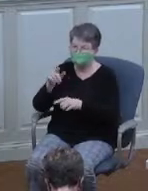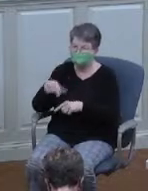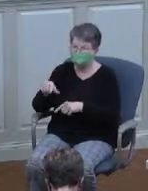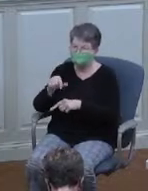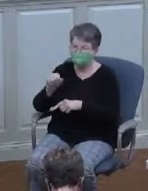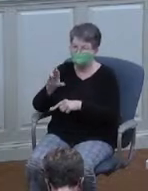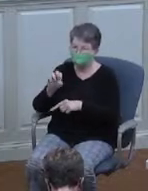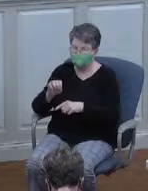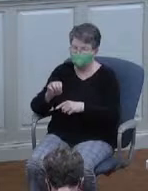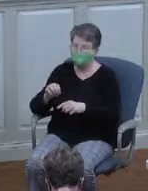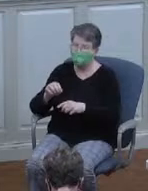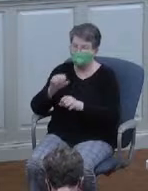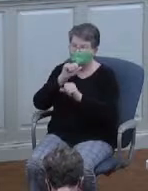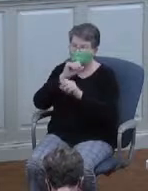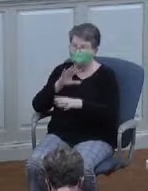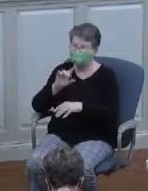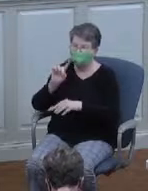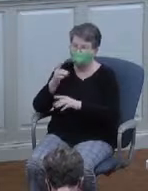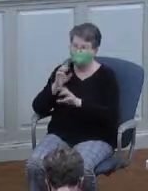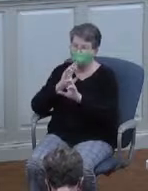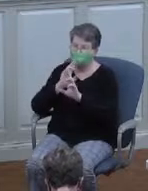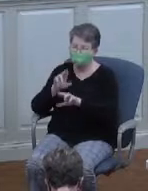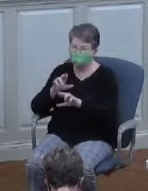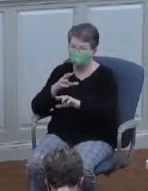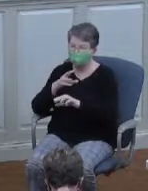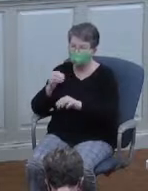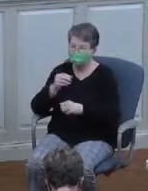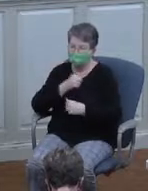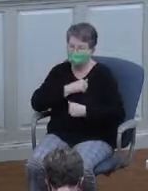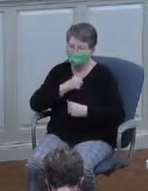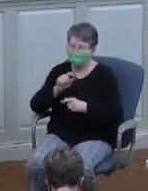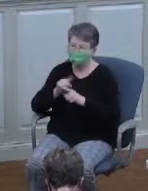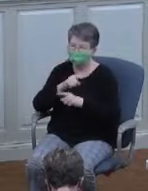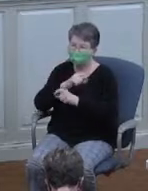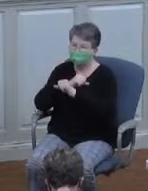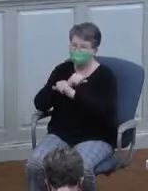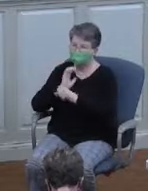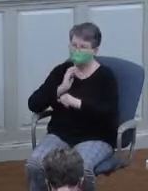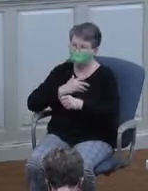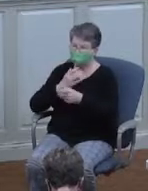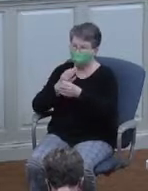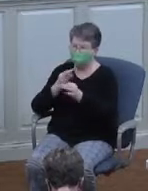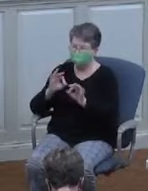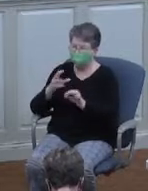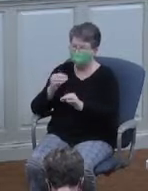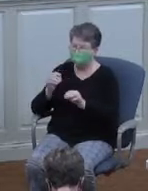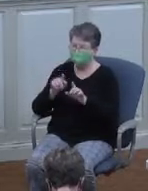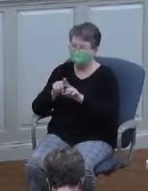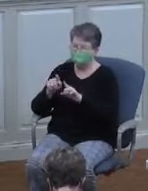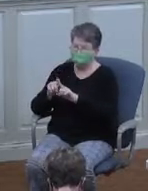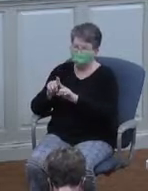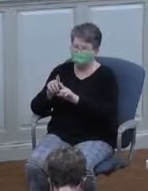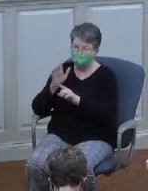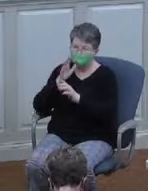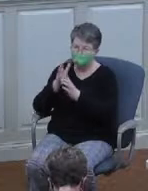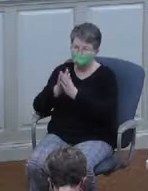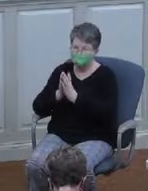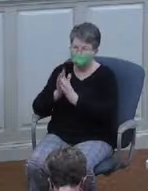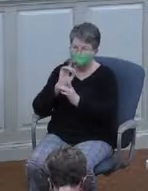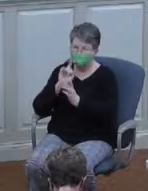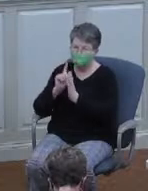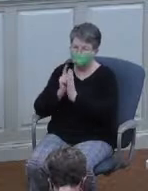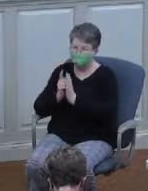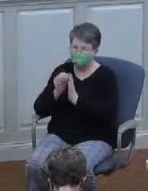protect our first responders and military as they protect our freedoms. And I also would ask for a moment